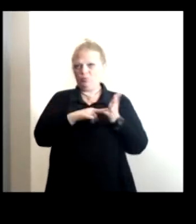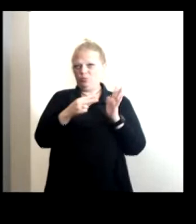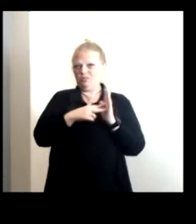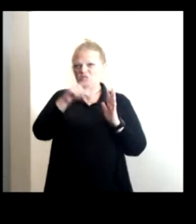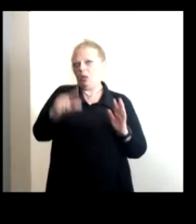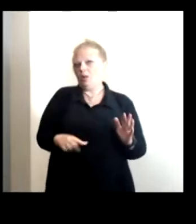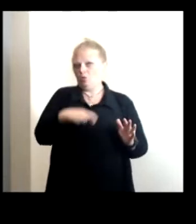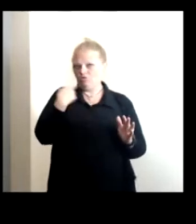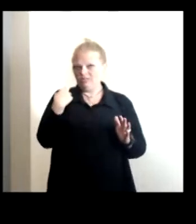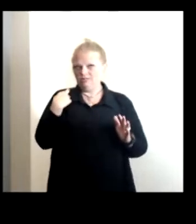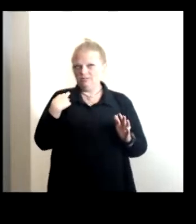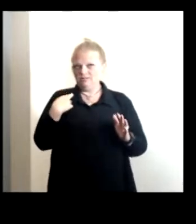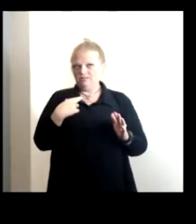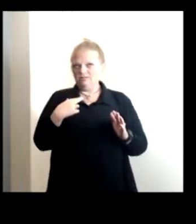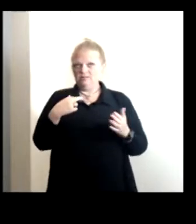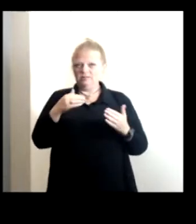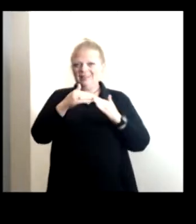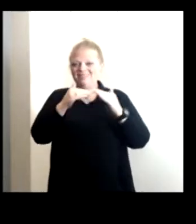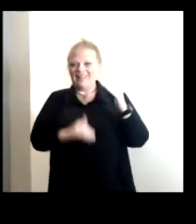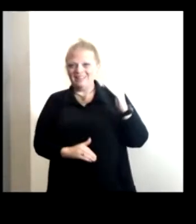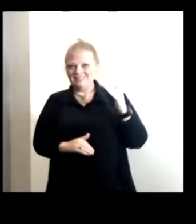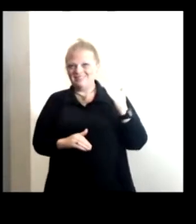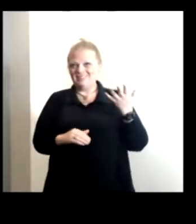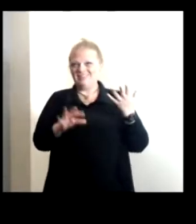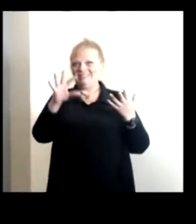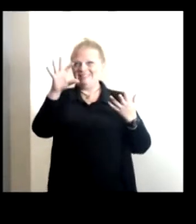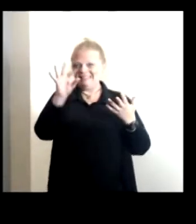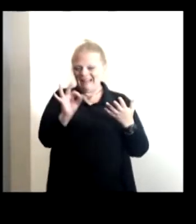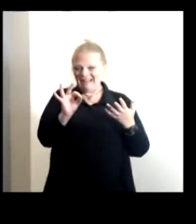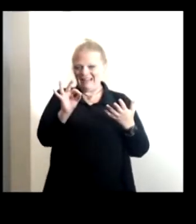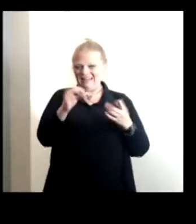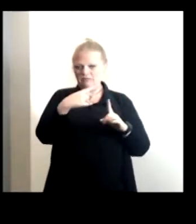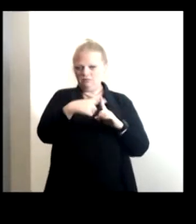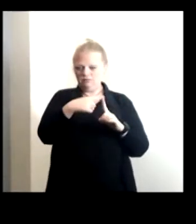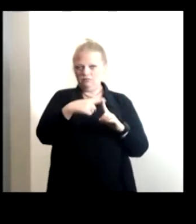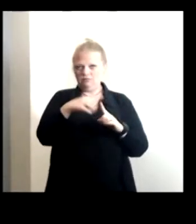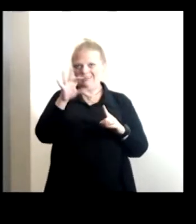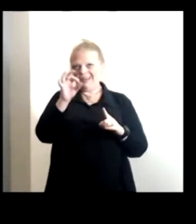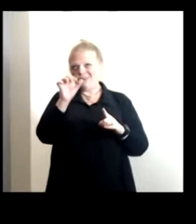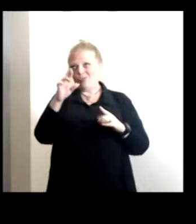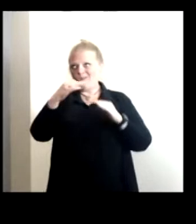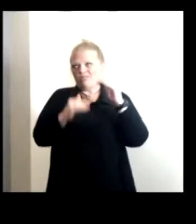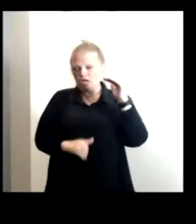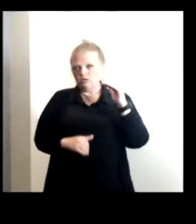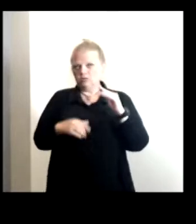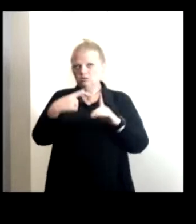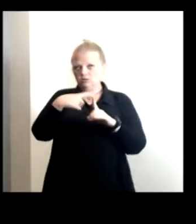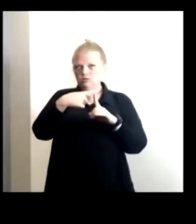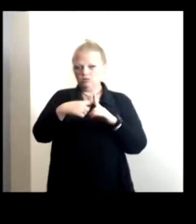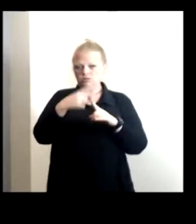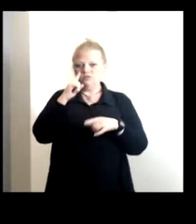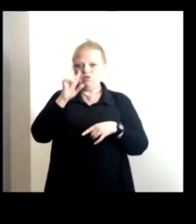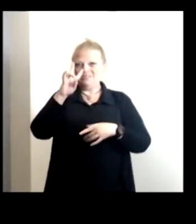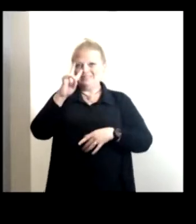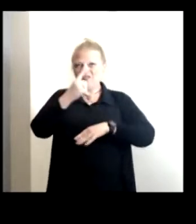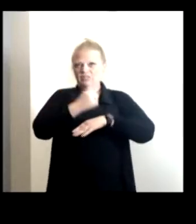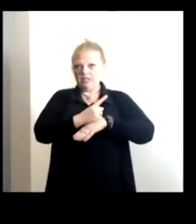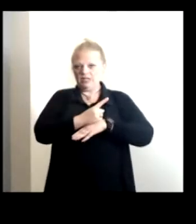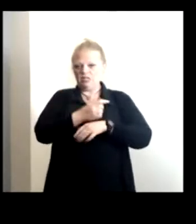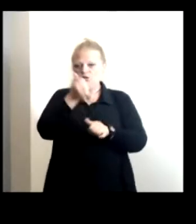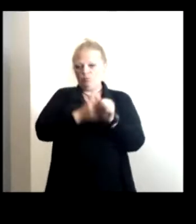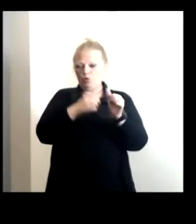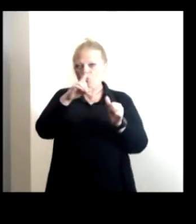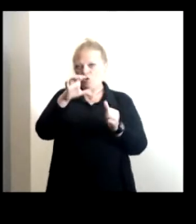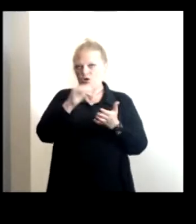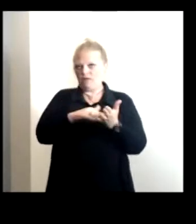a low risk. That means you have less than 9 cases, or 9 or less cases over a 7-day period per 100,000